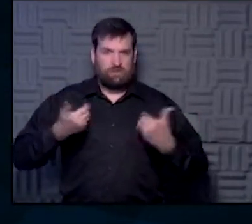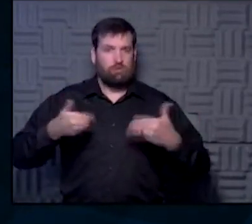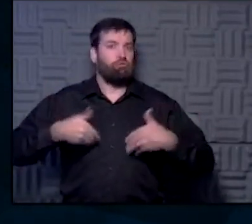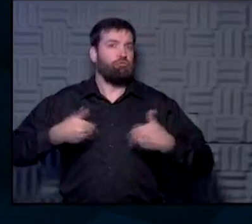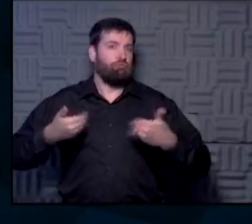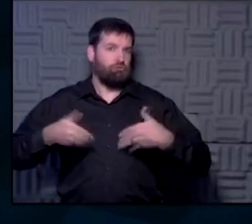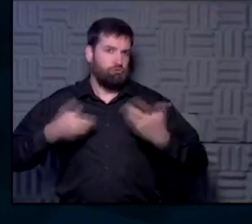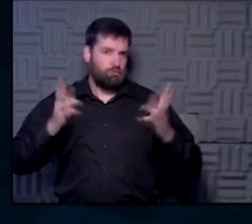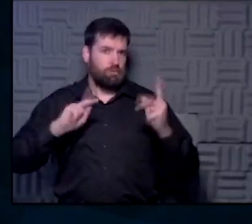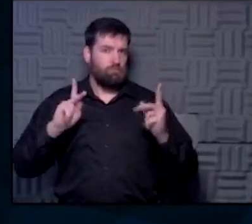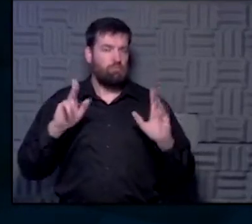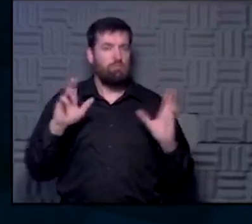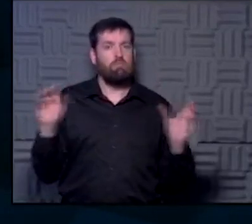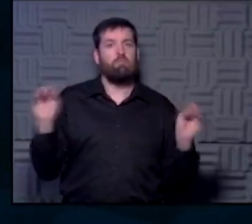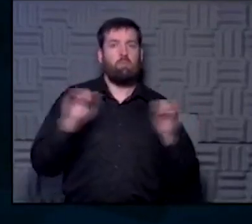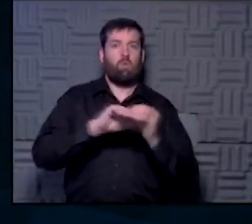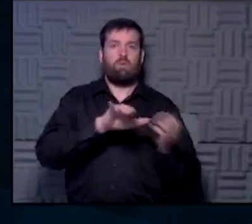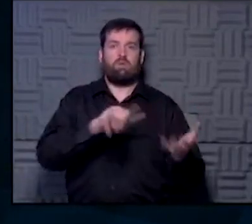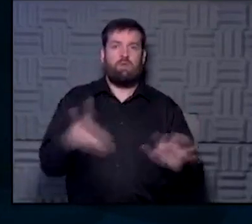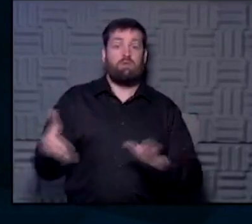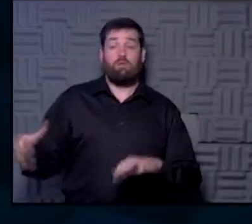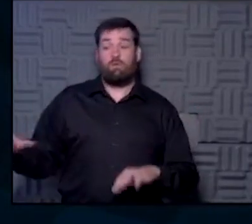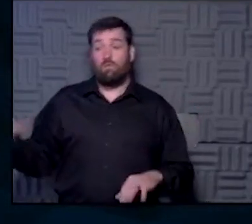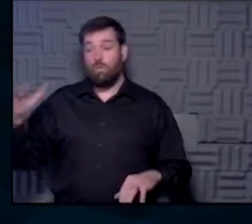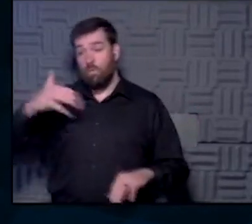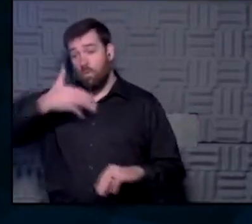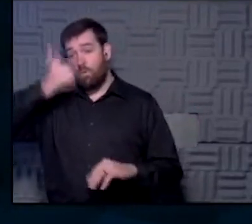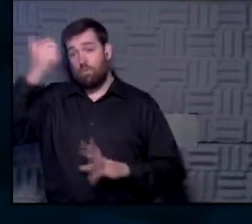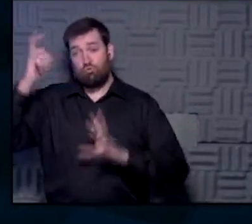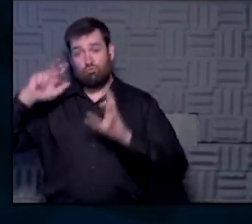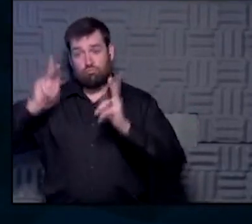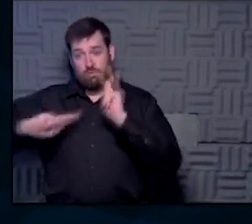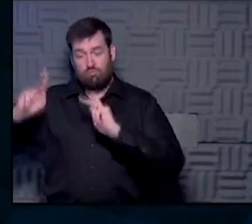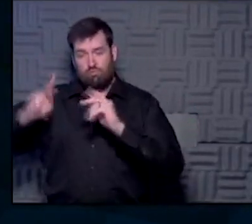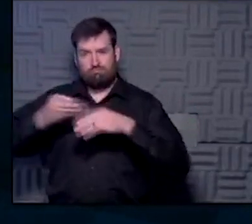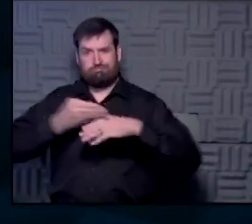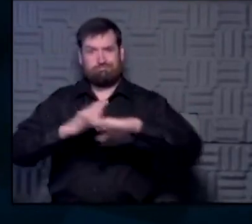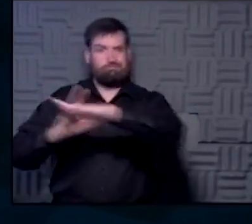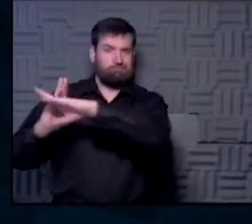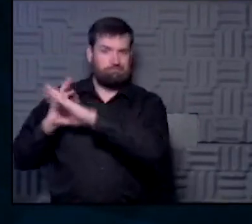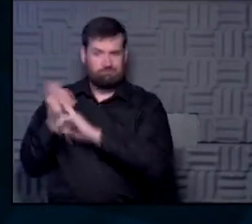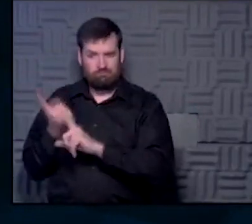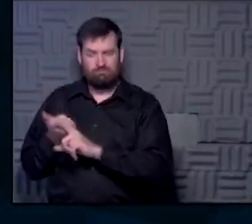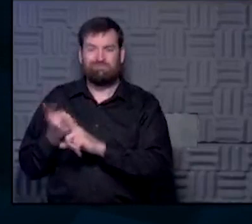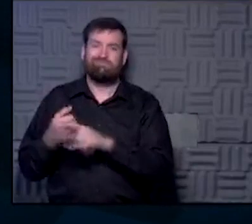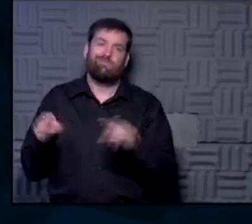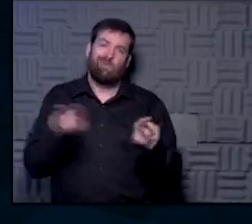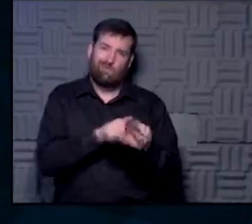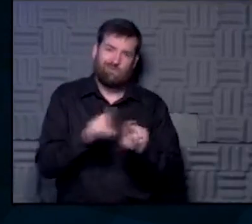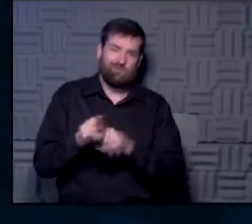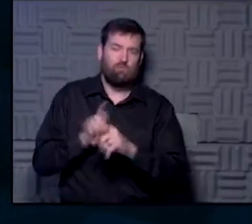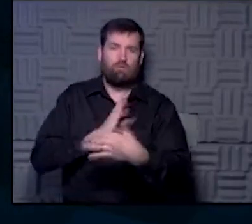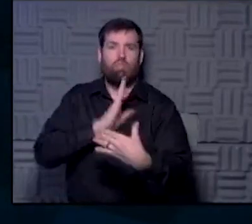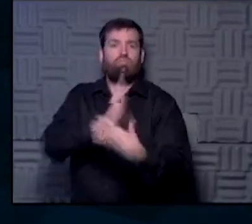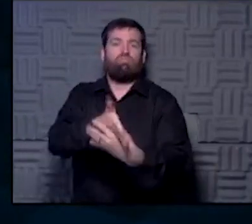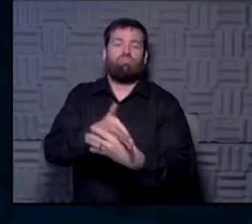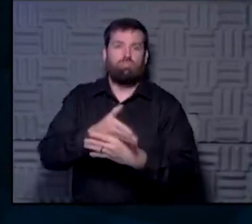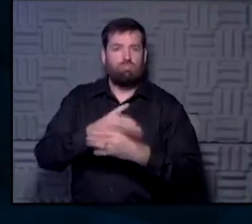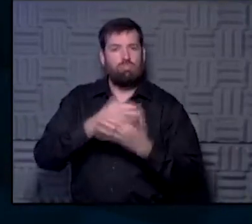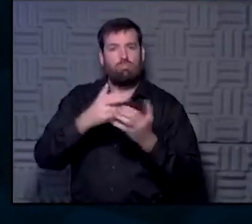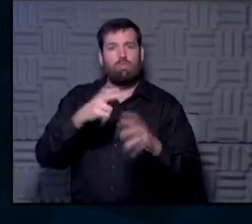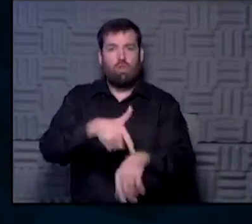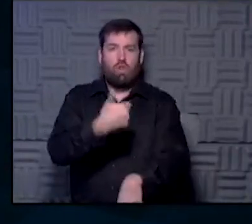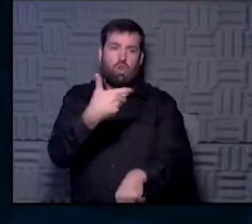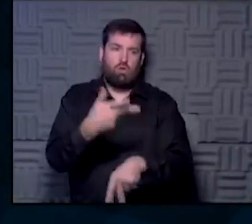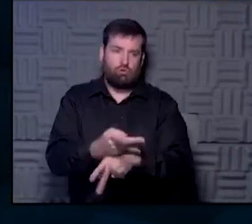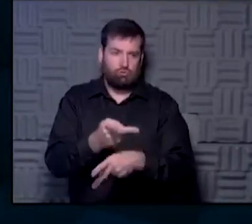up. We believe our older populations are taking greater precautions, and we've also done a tremendous amount of work intervening in long-term care to really reduce those deaths.